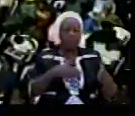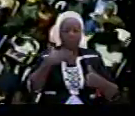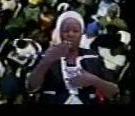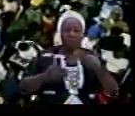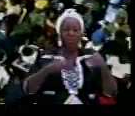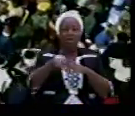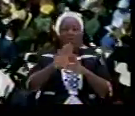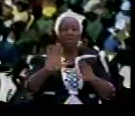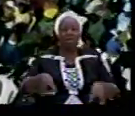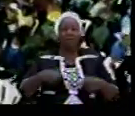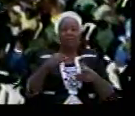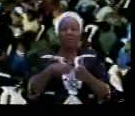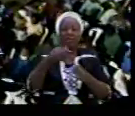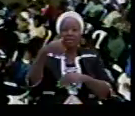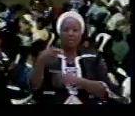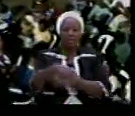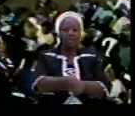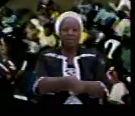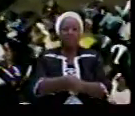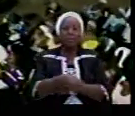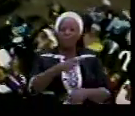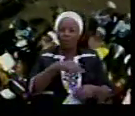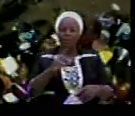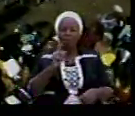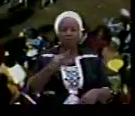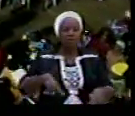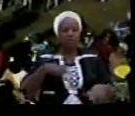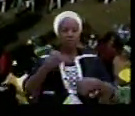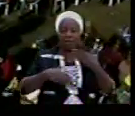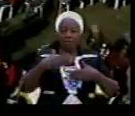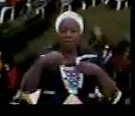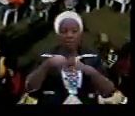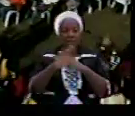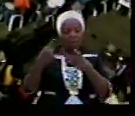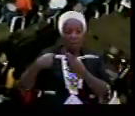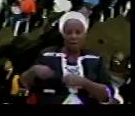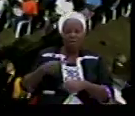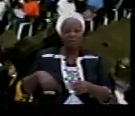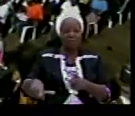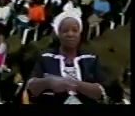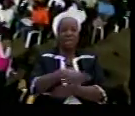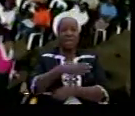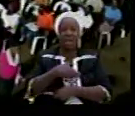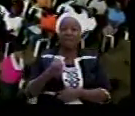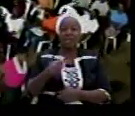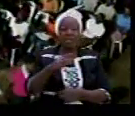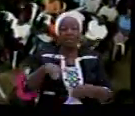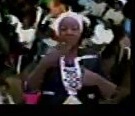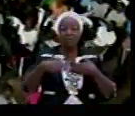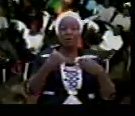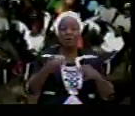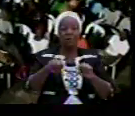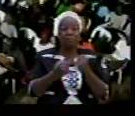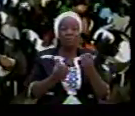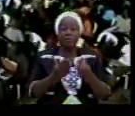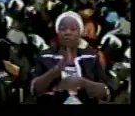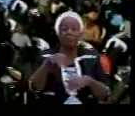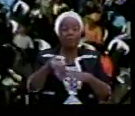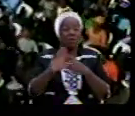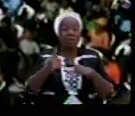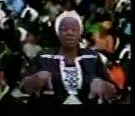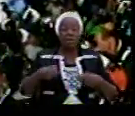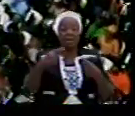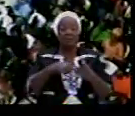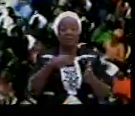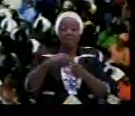today. Joy in your heart today. And the joy of a breakthrough in your life